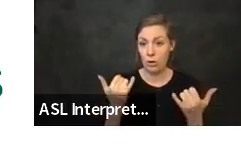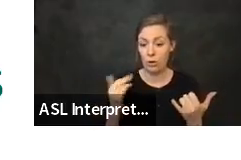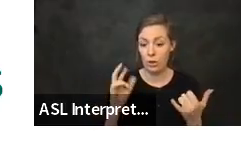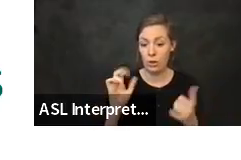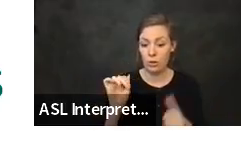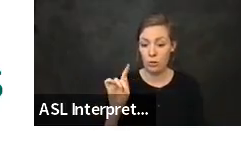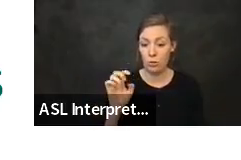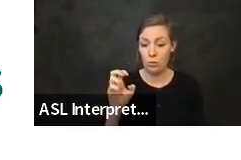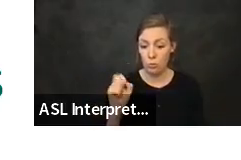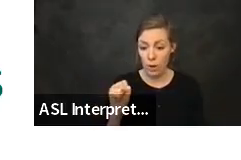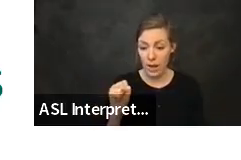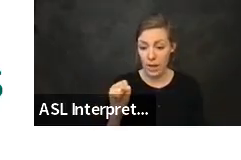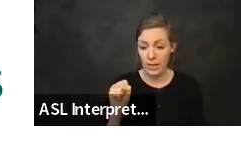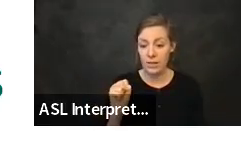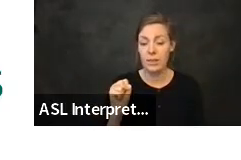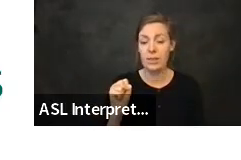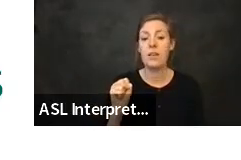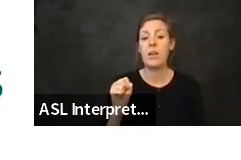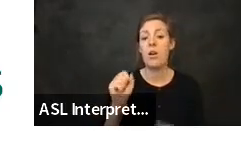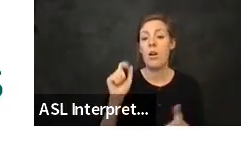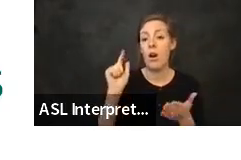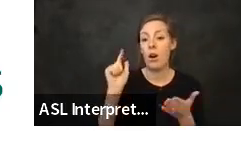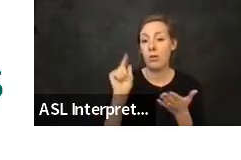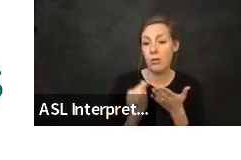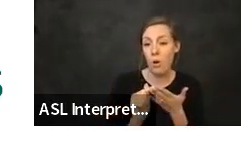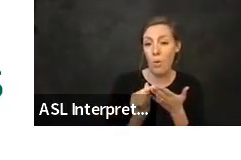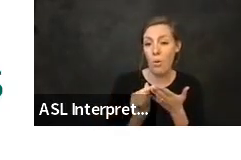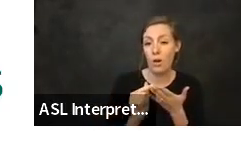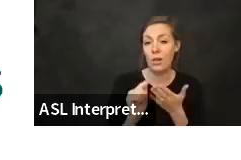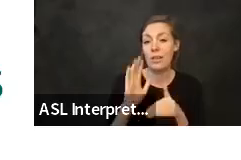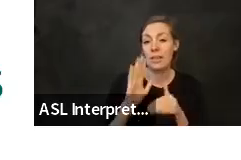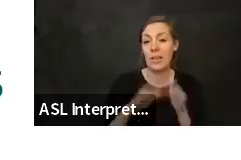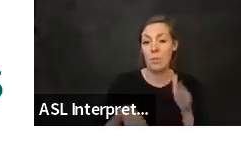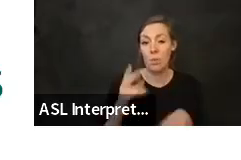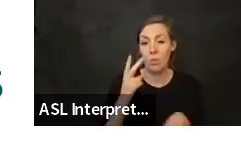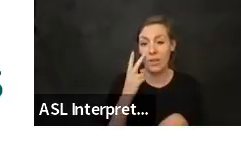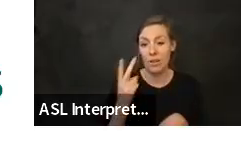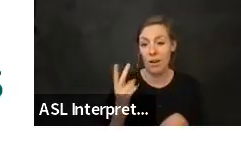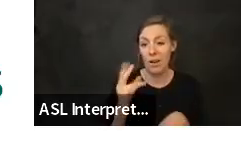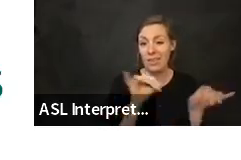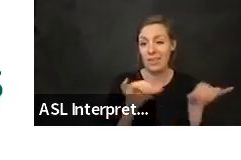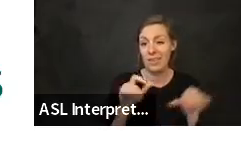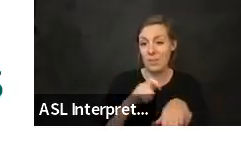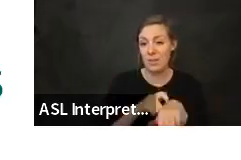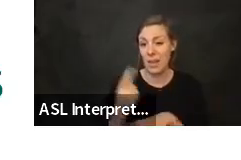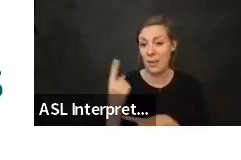lower than what we saw at the same time last year in 2020.